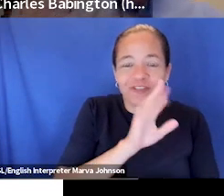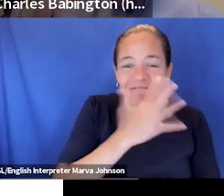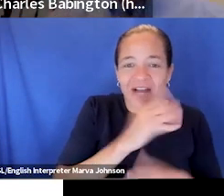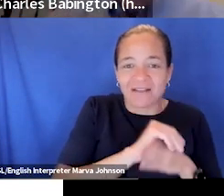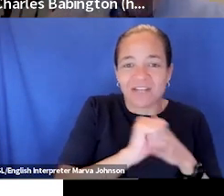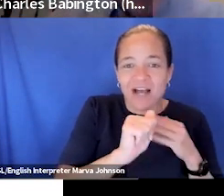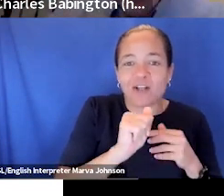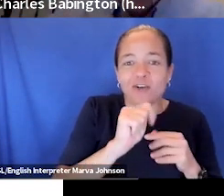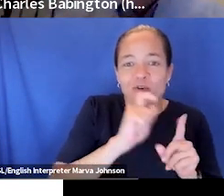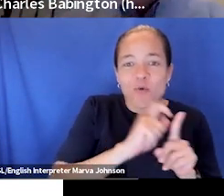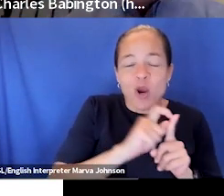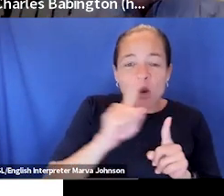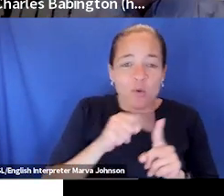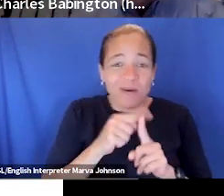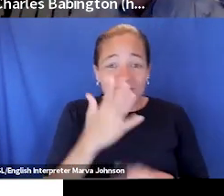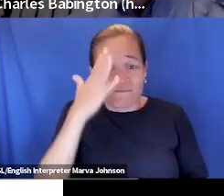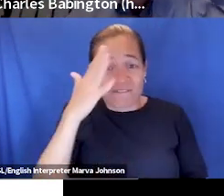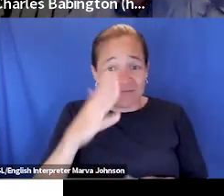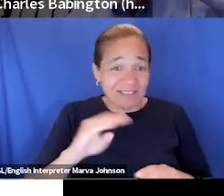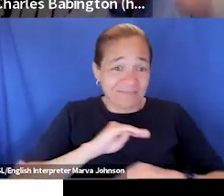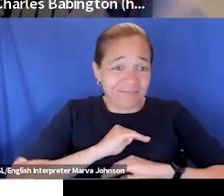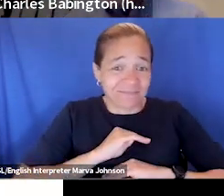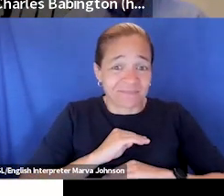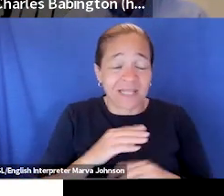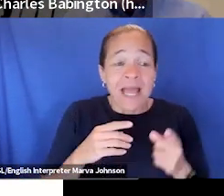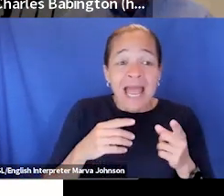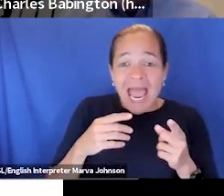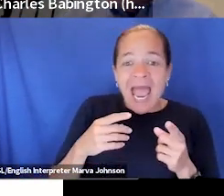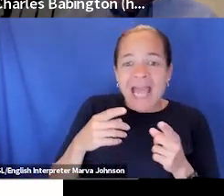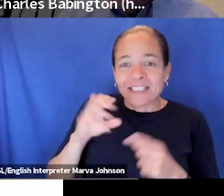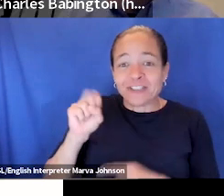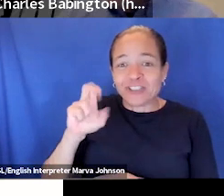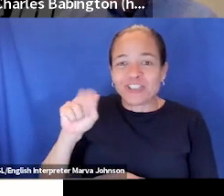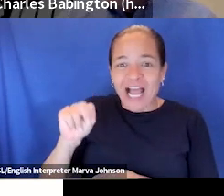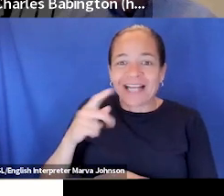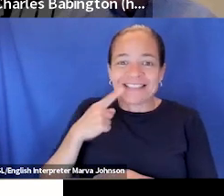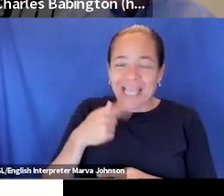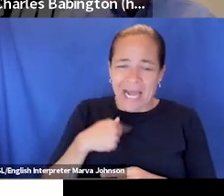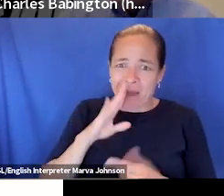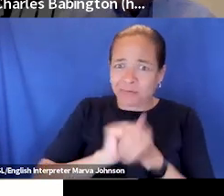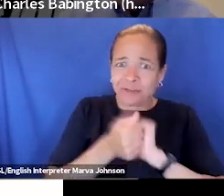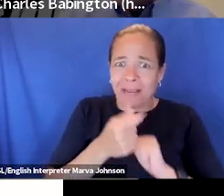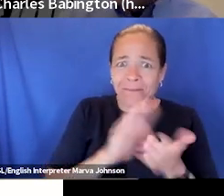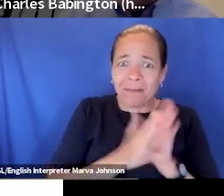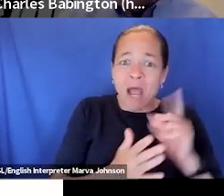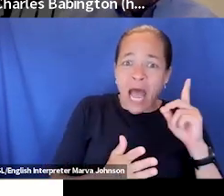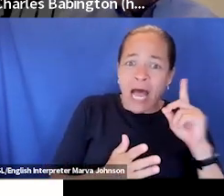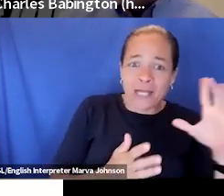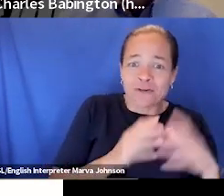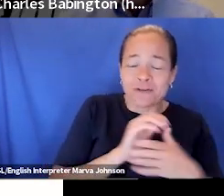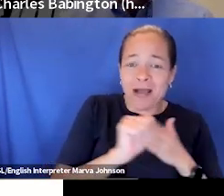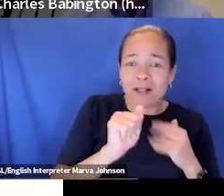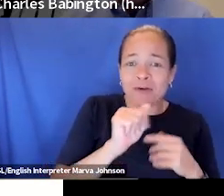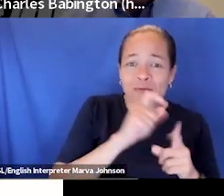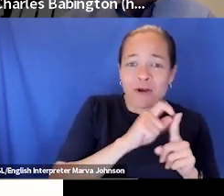to $100 versus a nickel. All right, fine with me. But, you know, these kind of pretentious words,